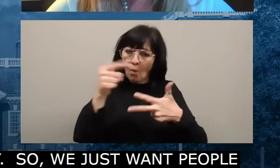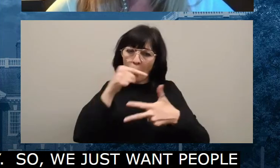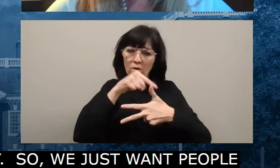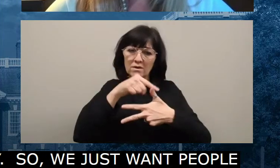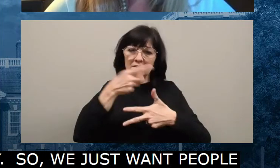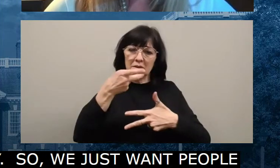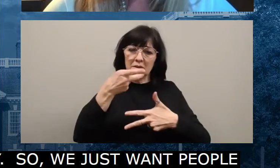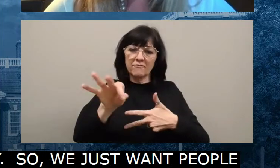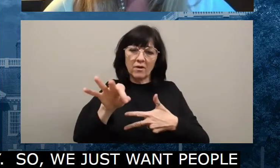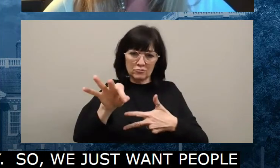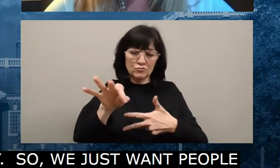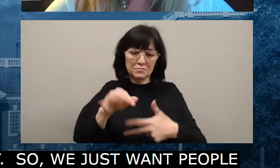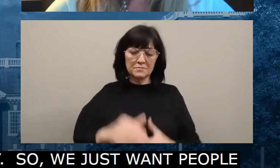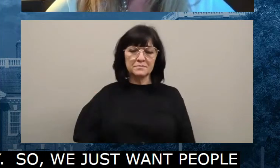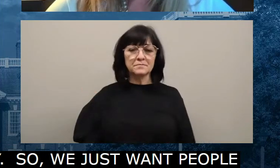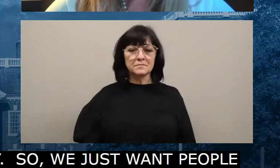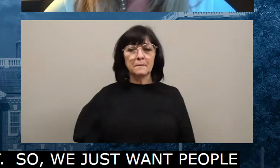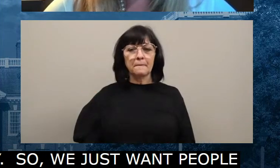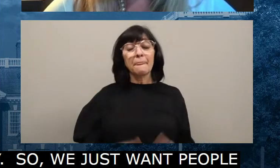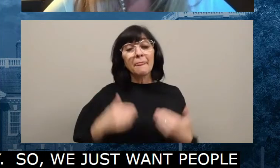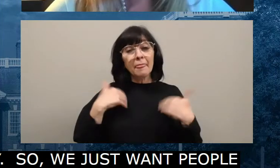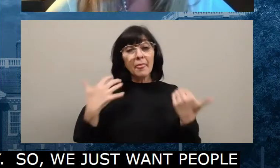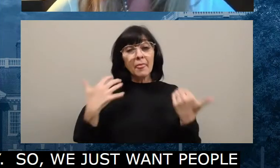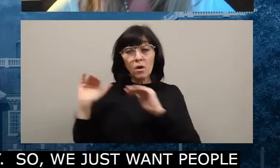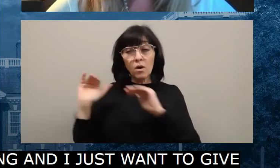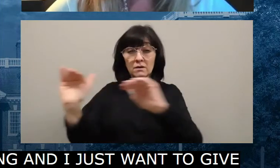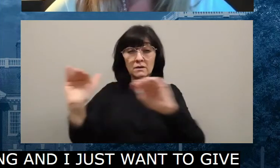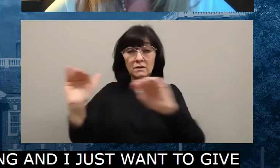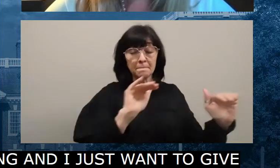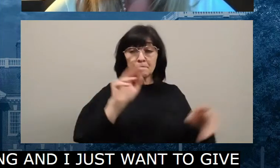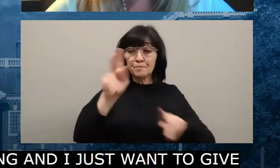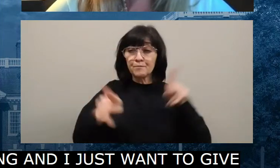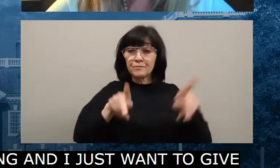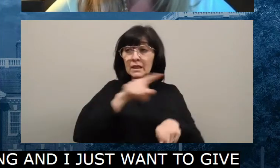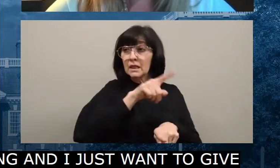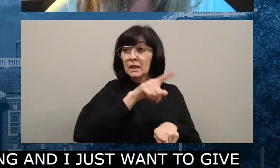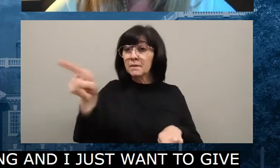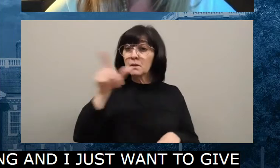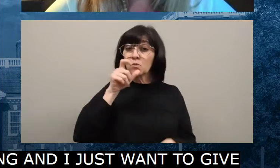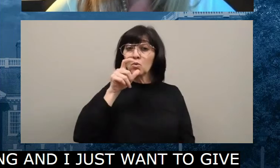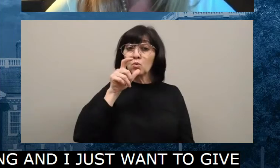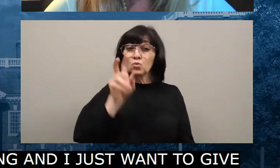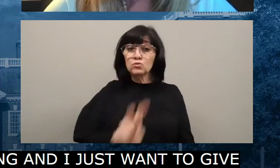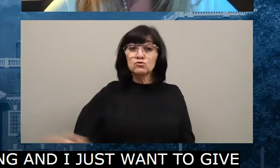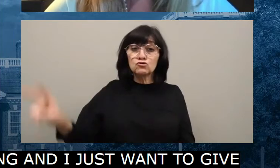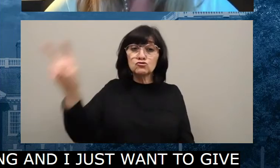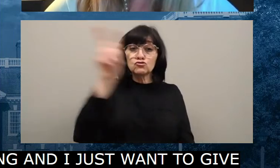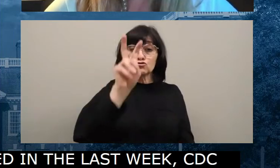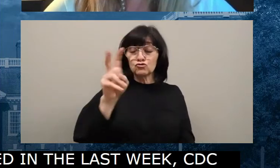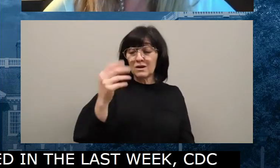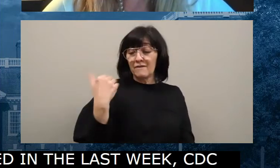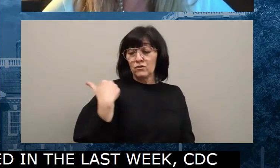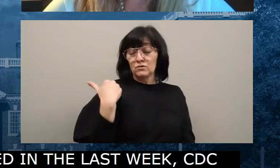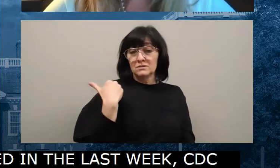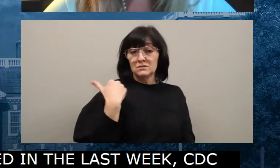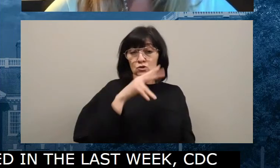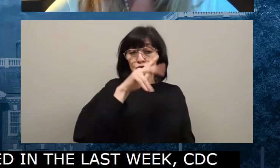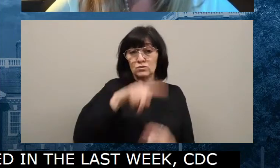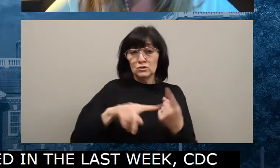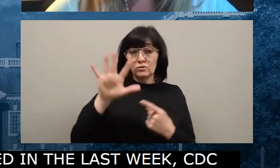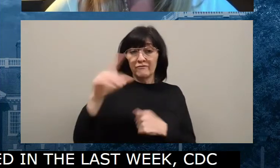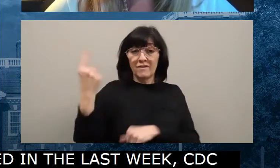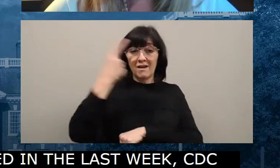have traveled in the last week. CDC just put out a great study in the last week, really showing that these